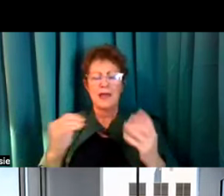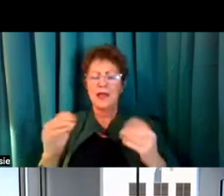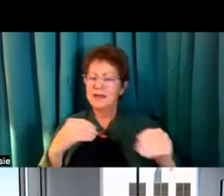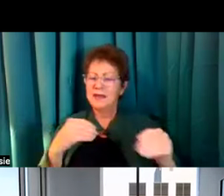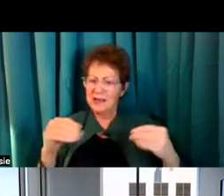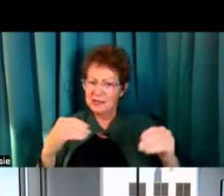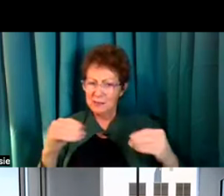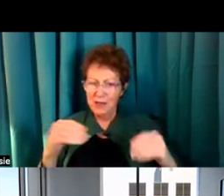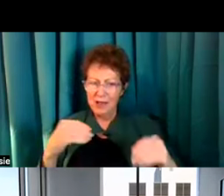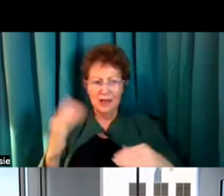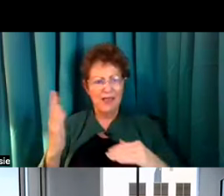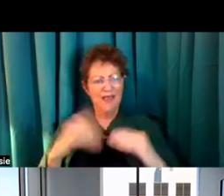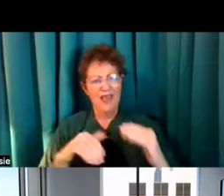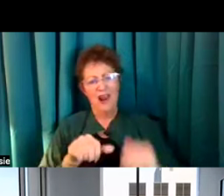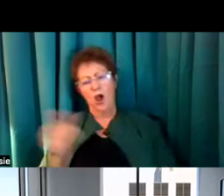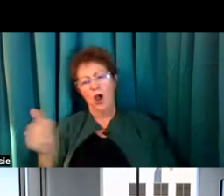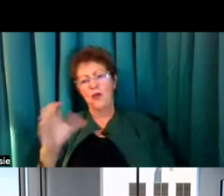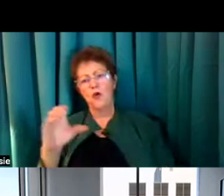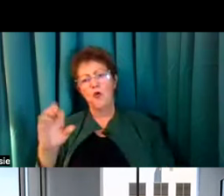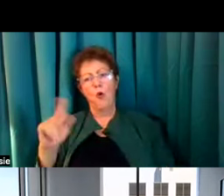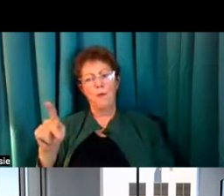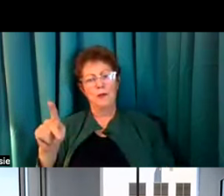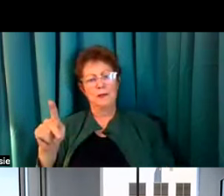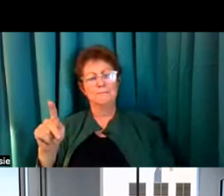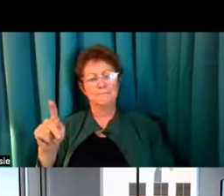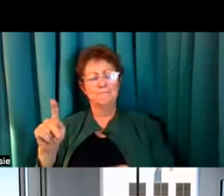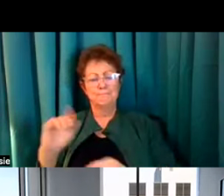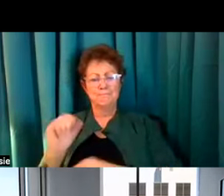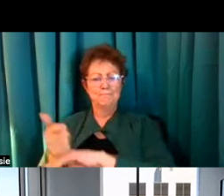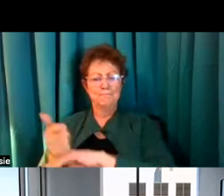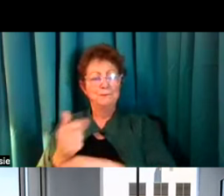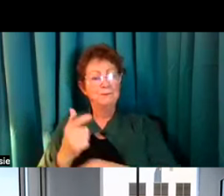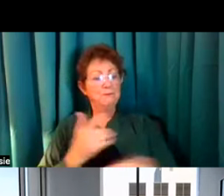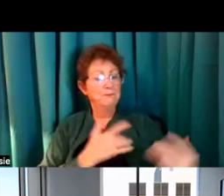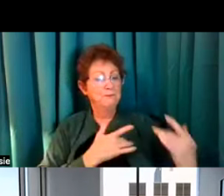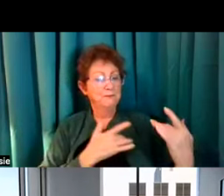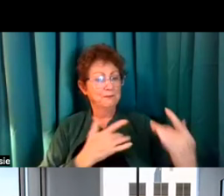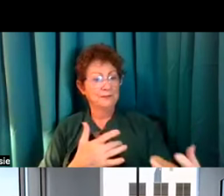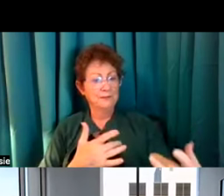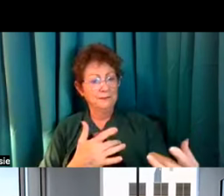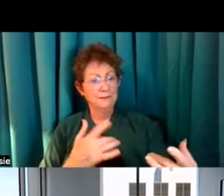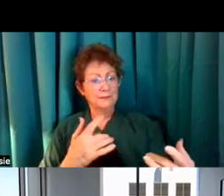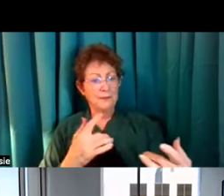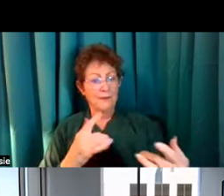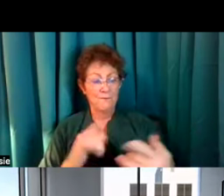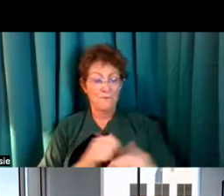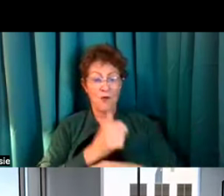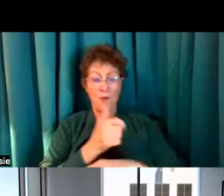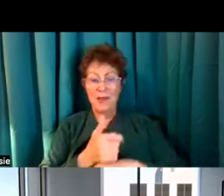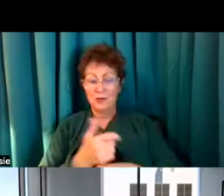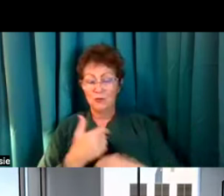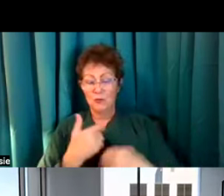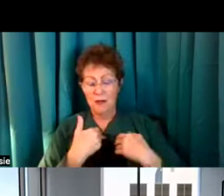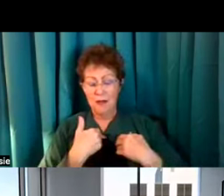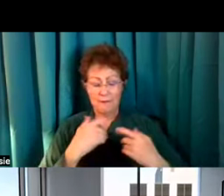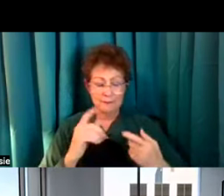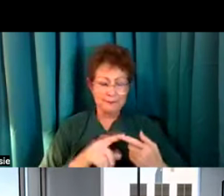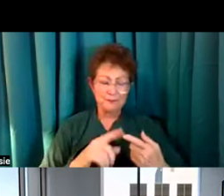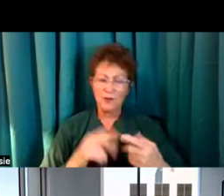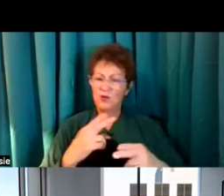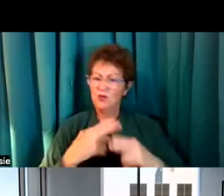than most corporate statutes. You typically, for the formation process, will have a very